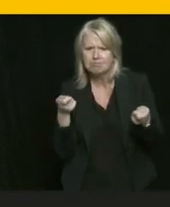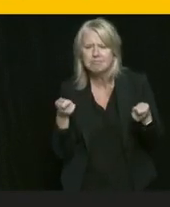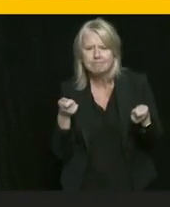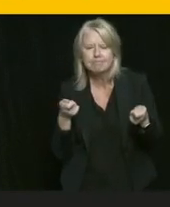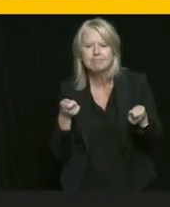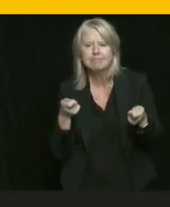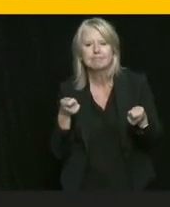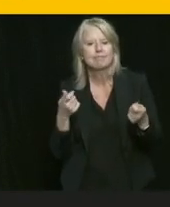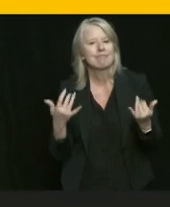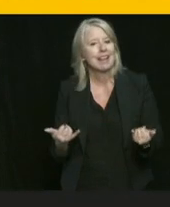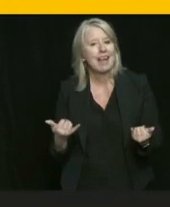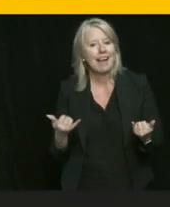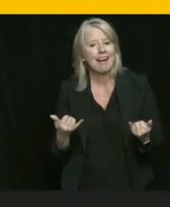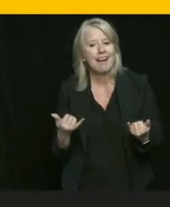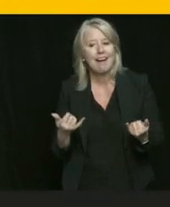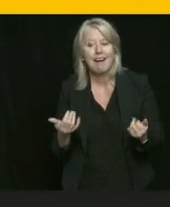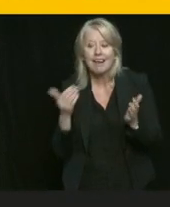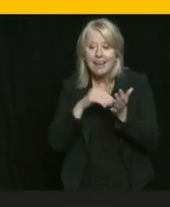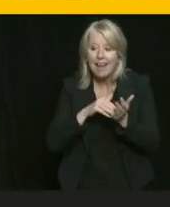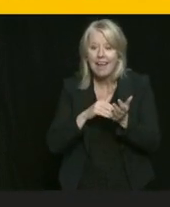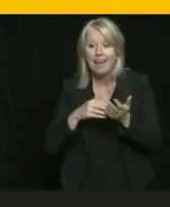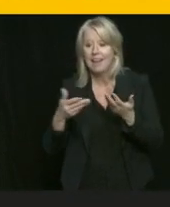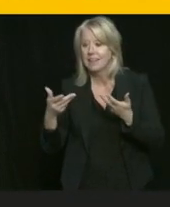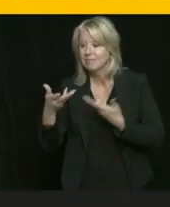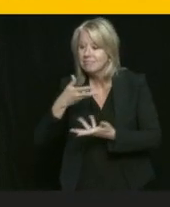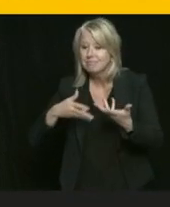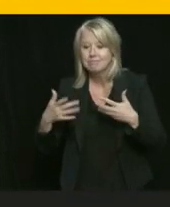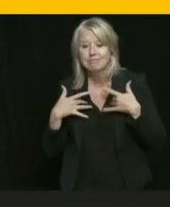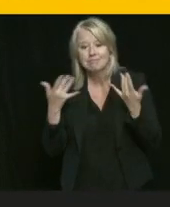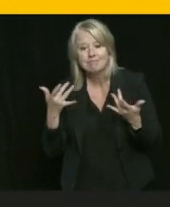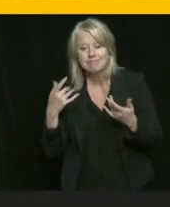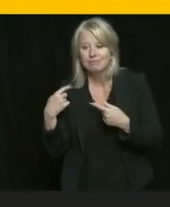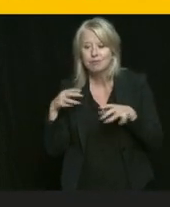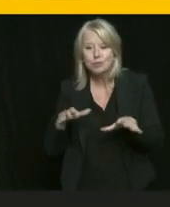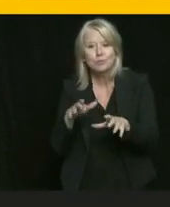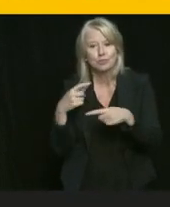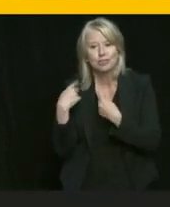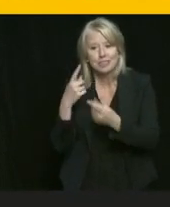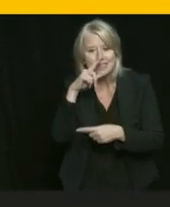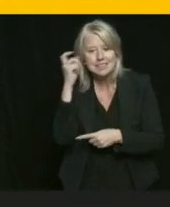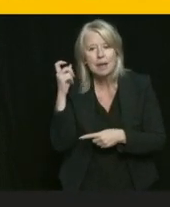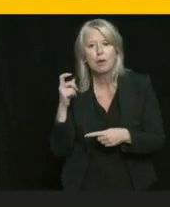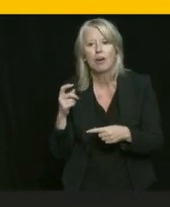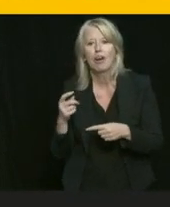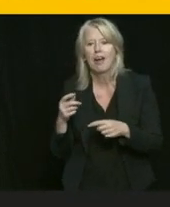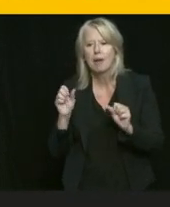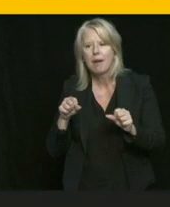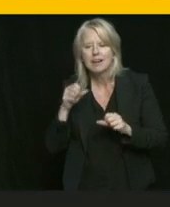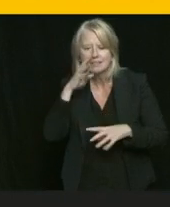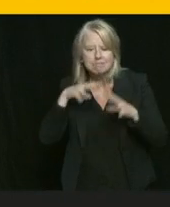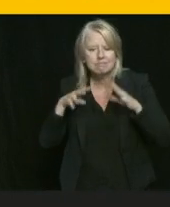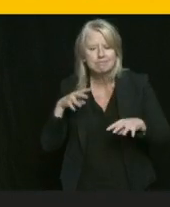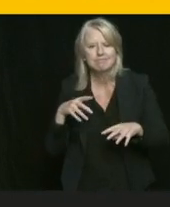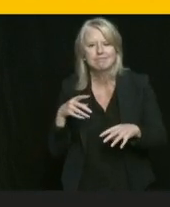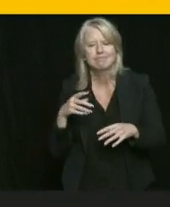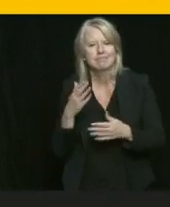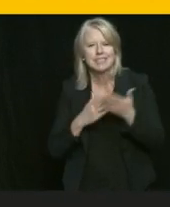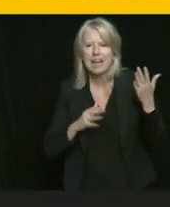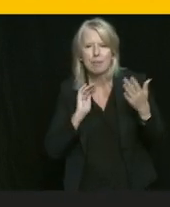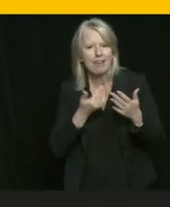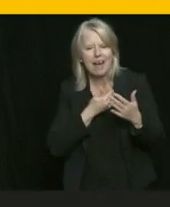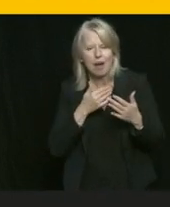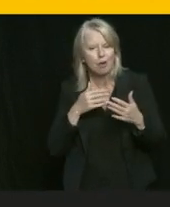but since resuming more activities over the summer and perhaps slipping on a few of our key dance